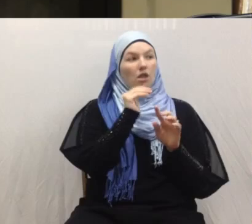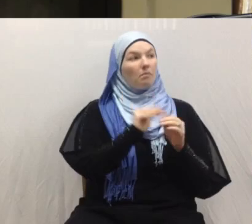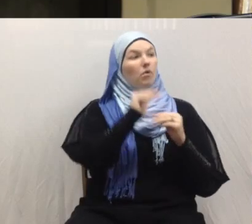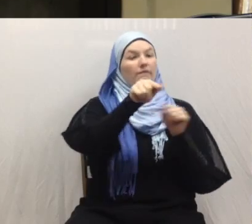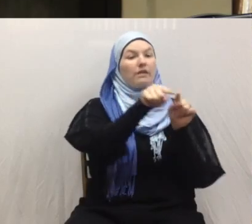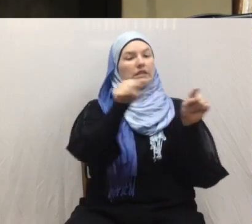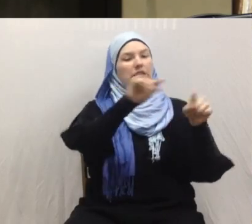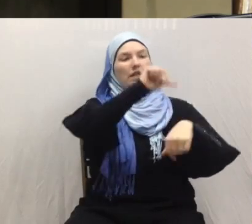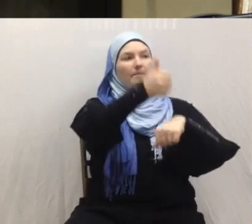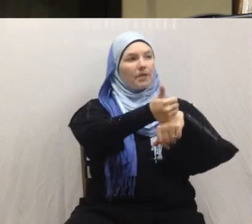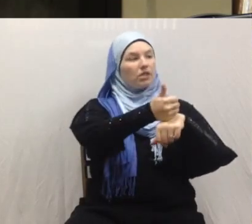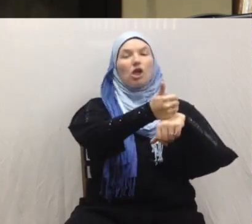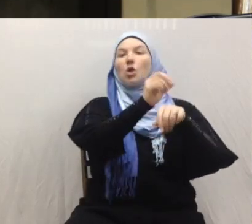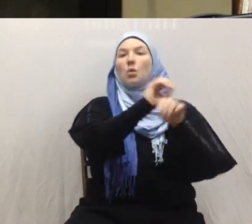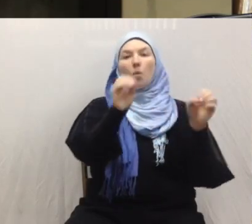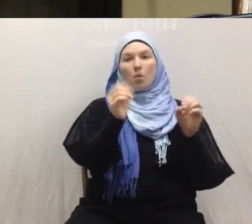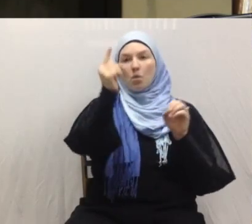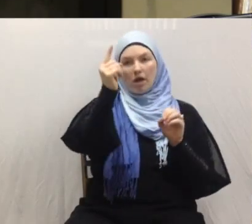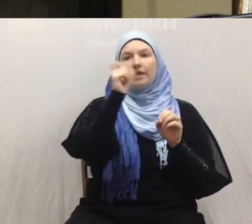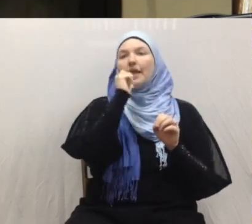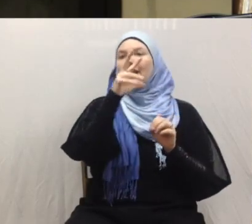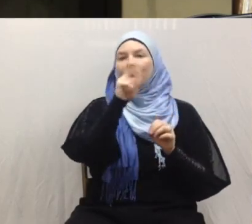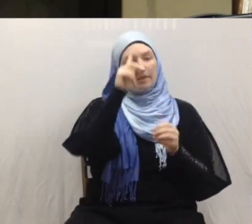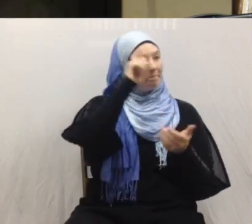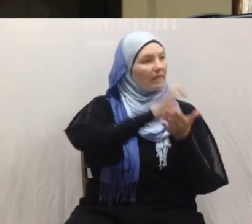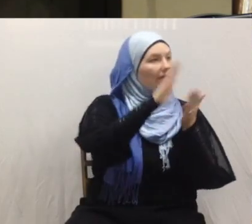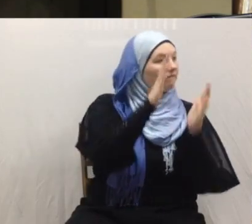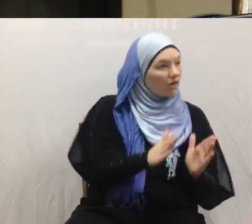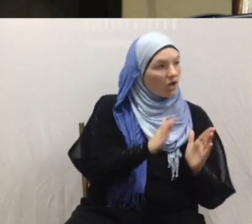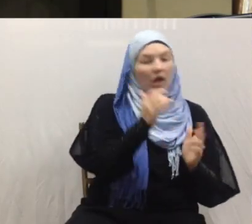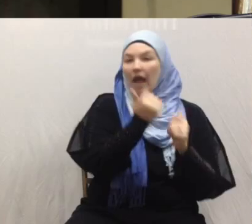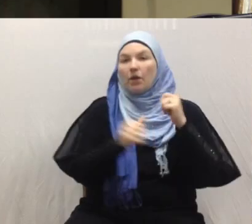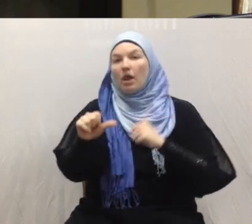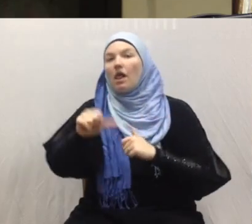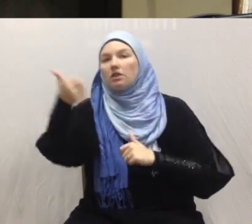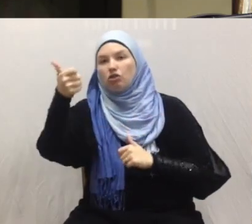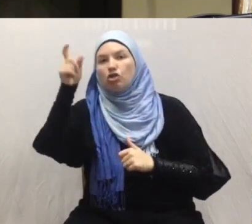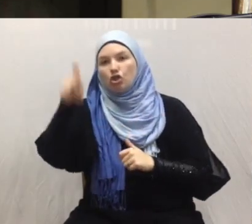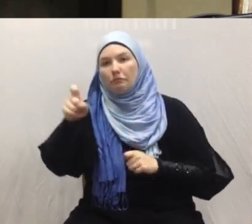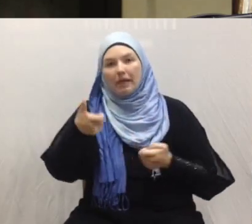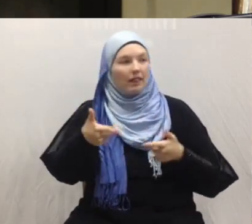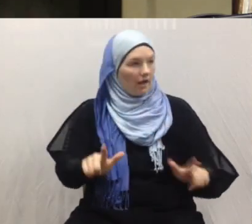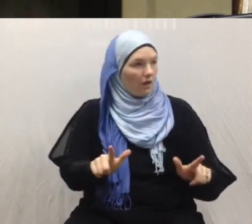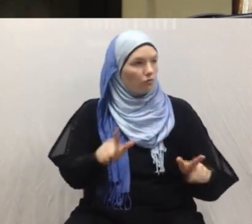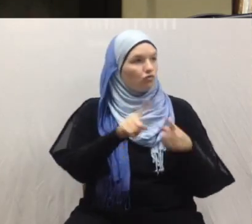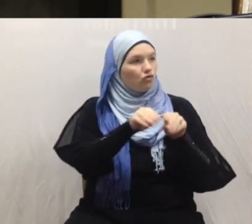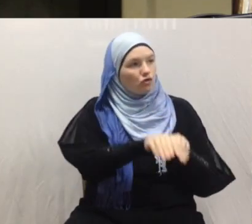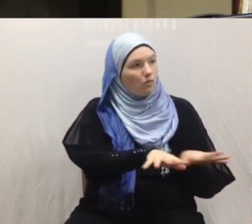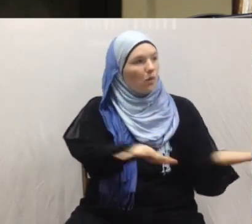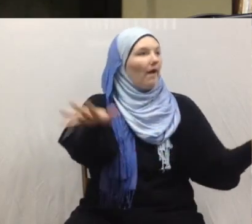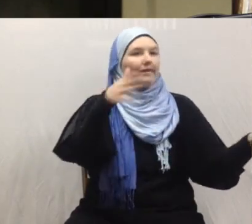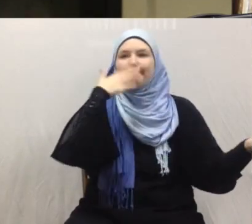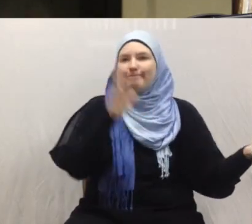point establishes that no one, not a believer, not anyone else, should be allowed to spread